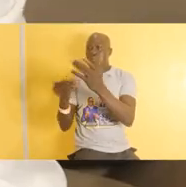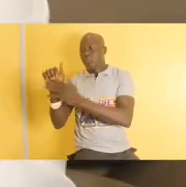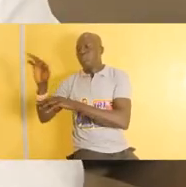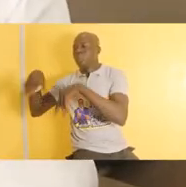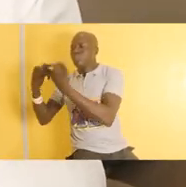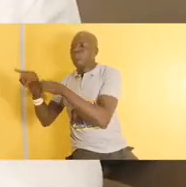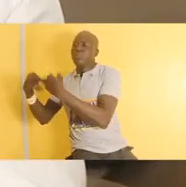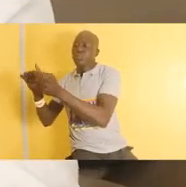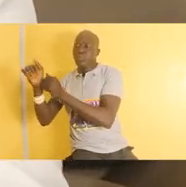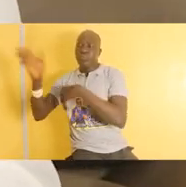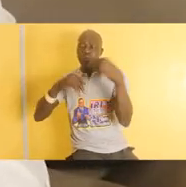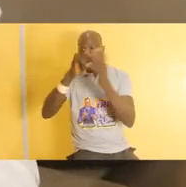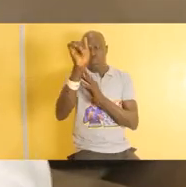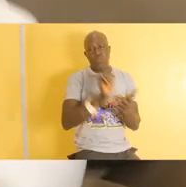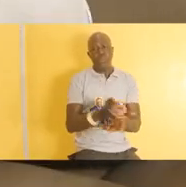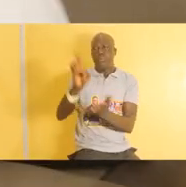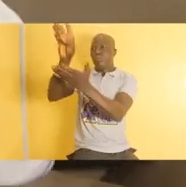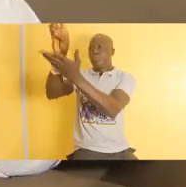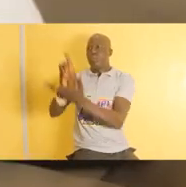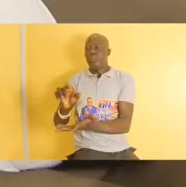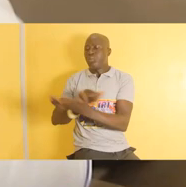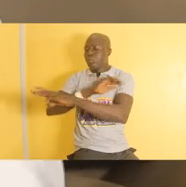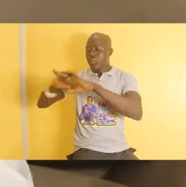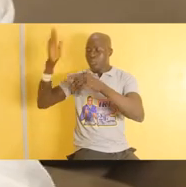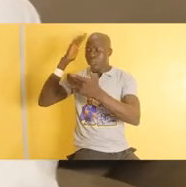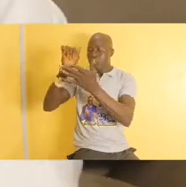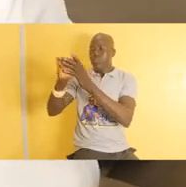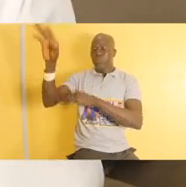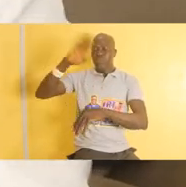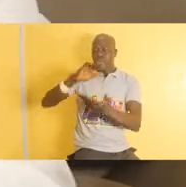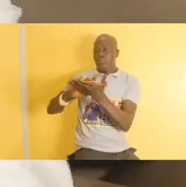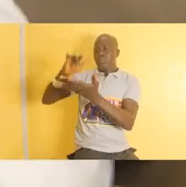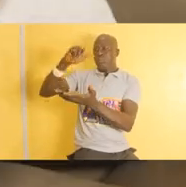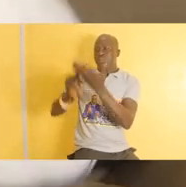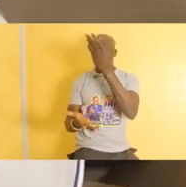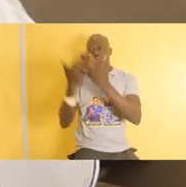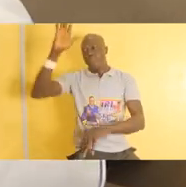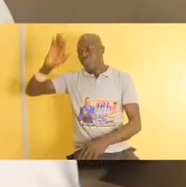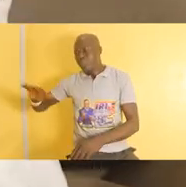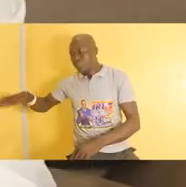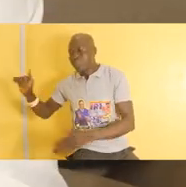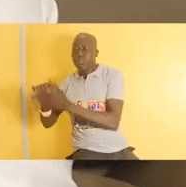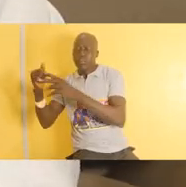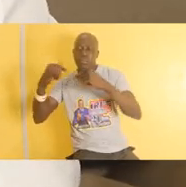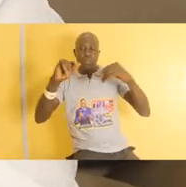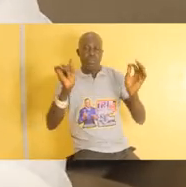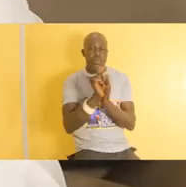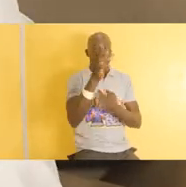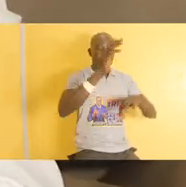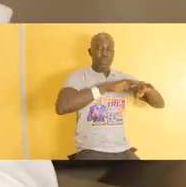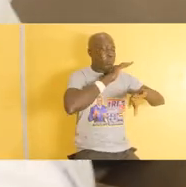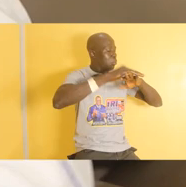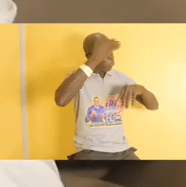even run away. Need to I've gone there because hey, of you do not know that they are going to. The enemy has making them so that